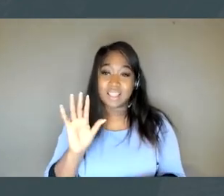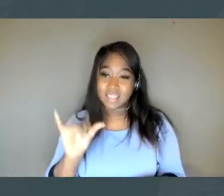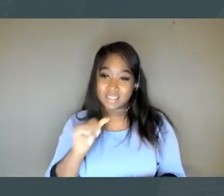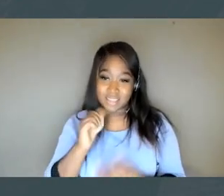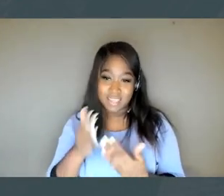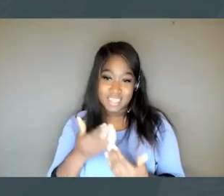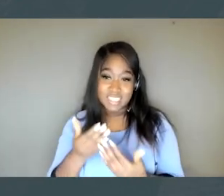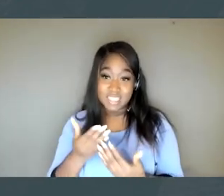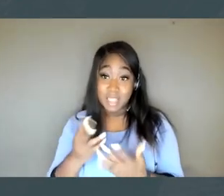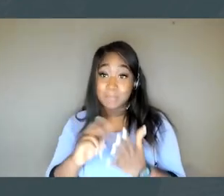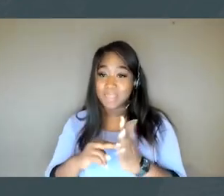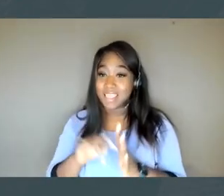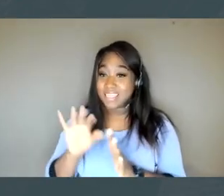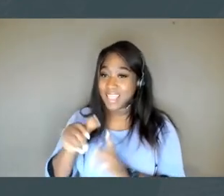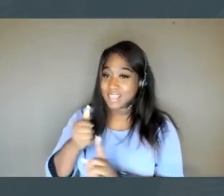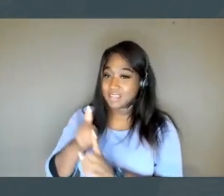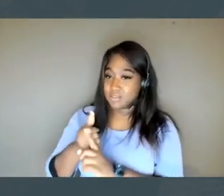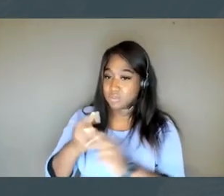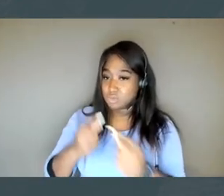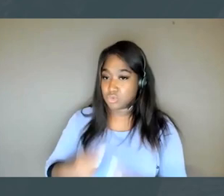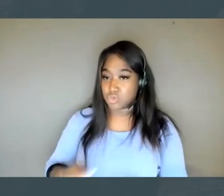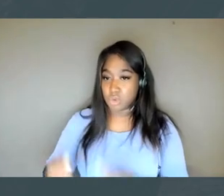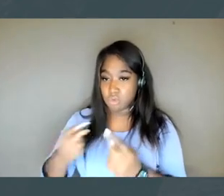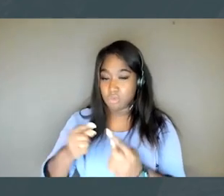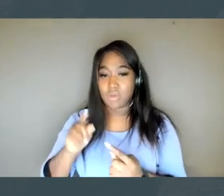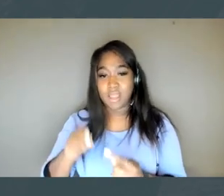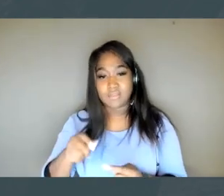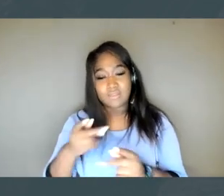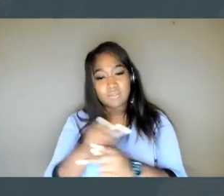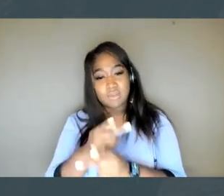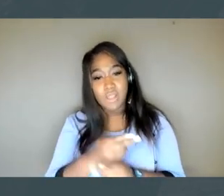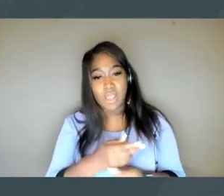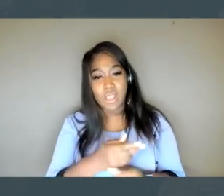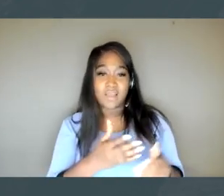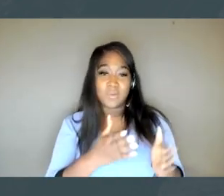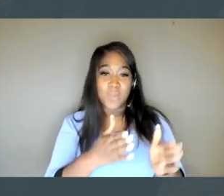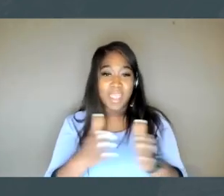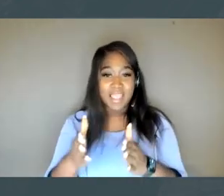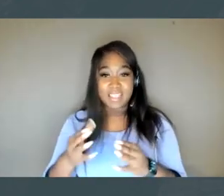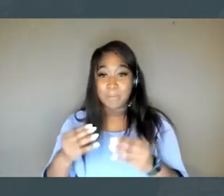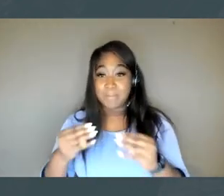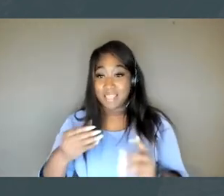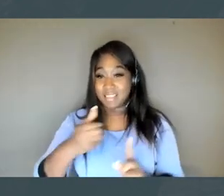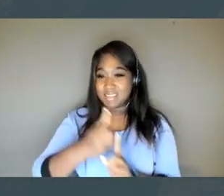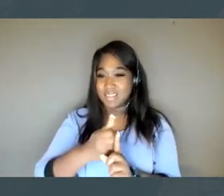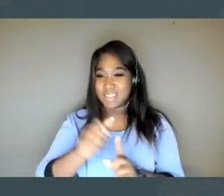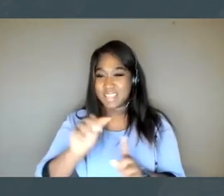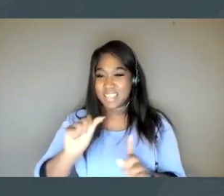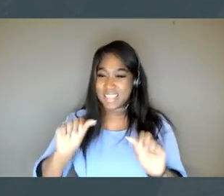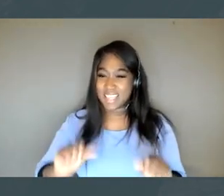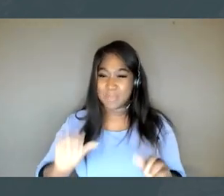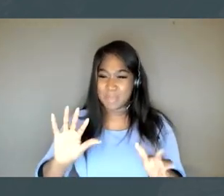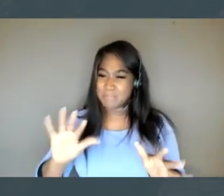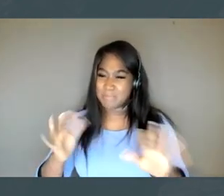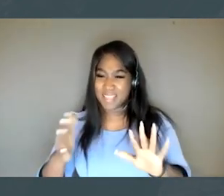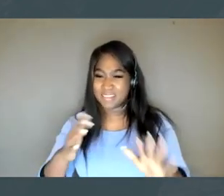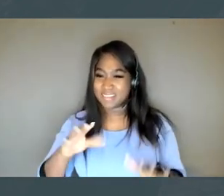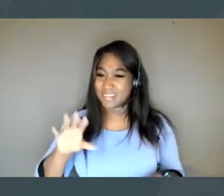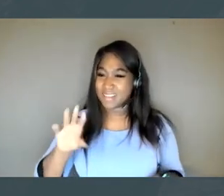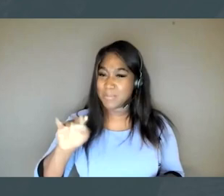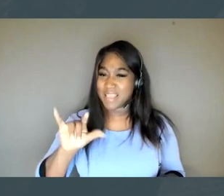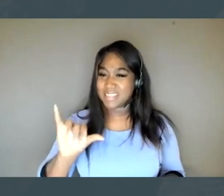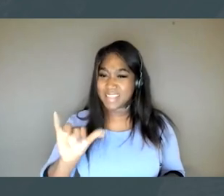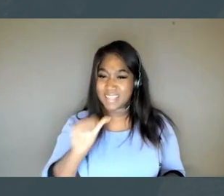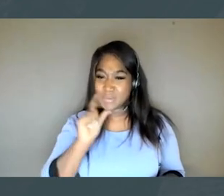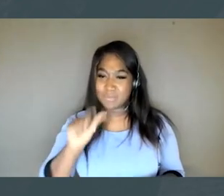we have to find ways that the method can be, you know, perhaps messy and everything, but that's the difficulty,